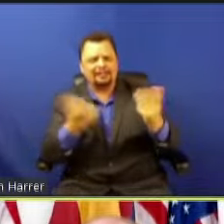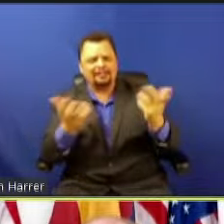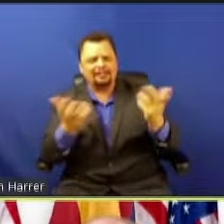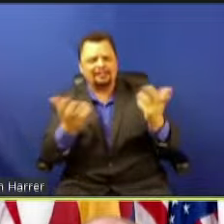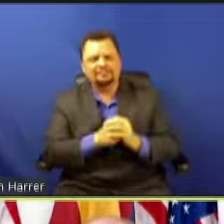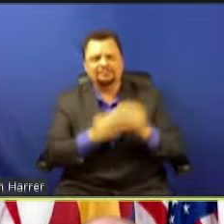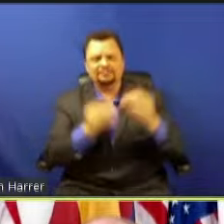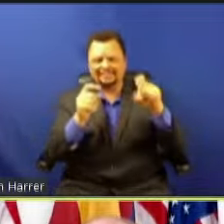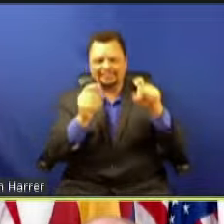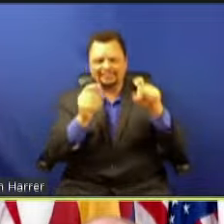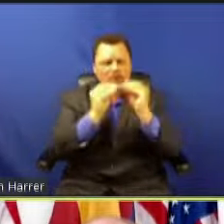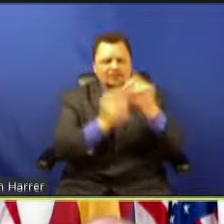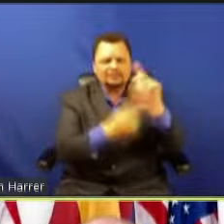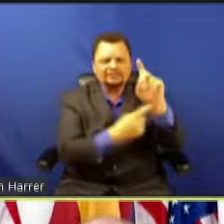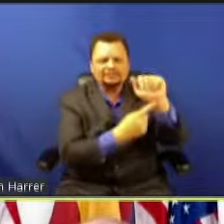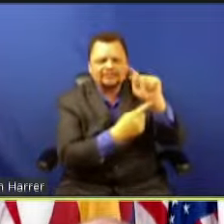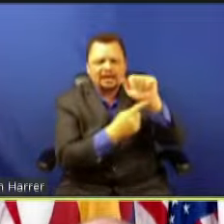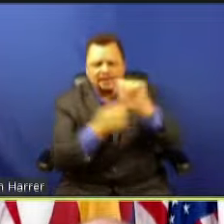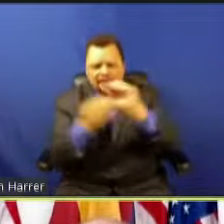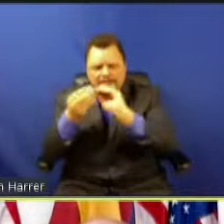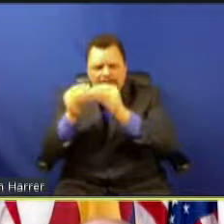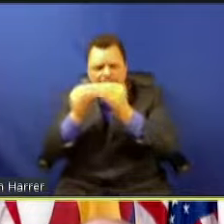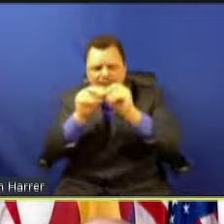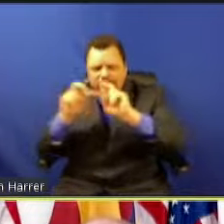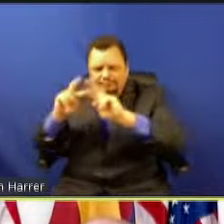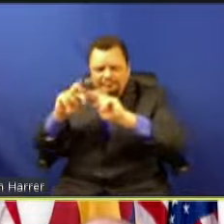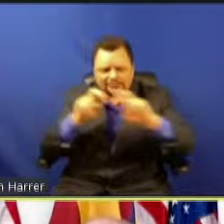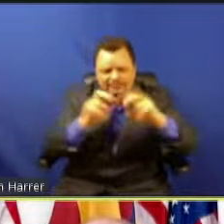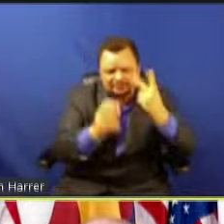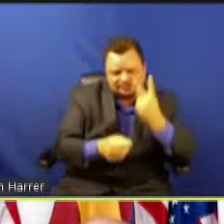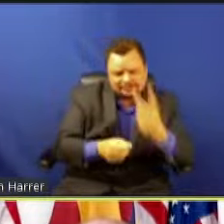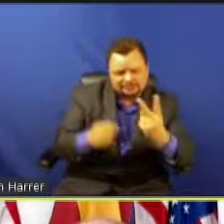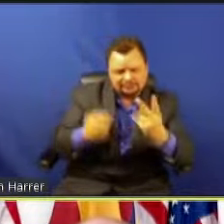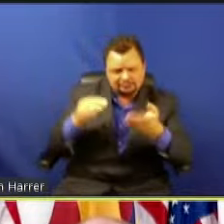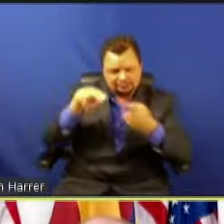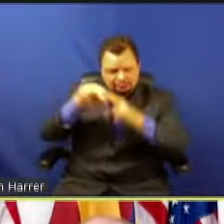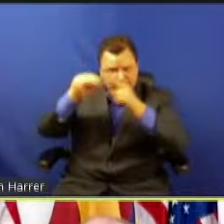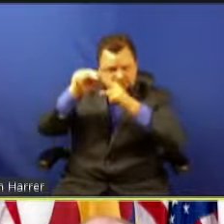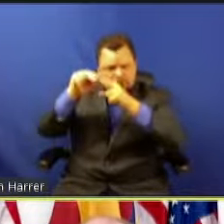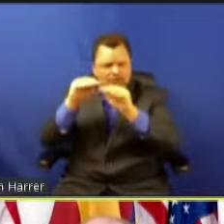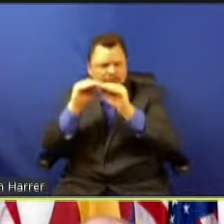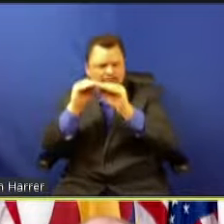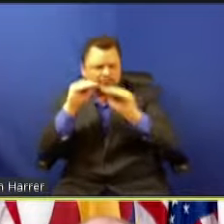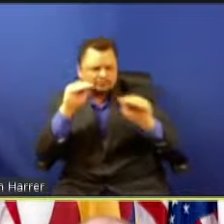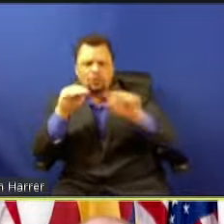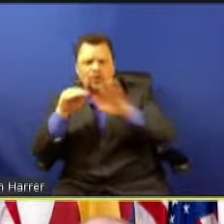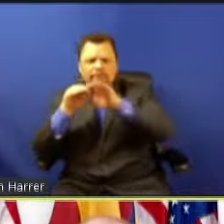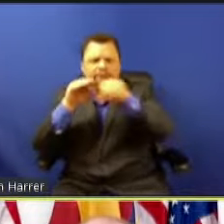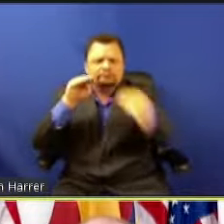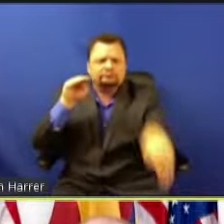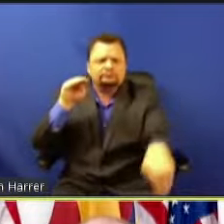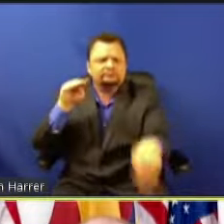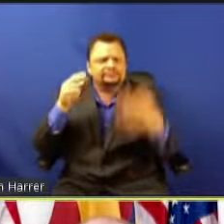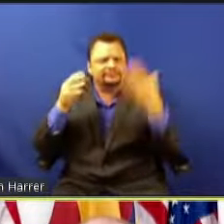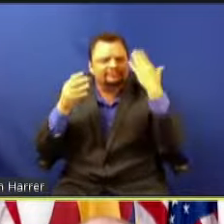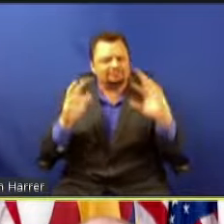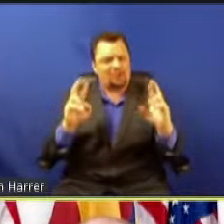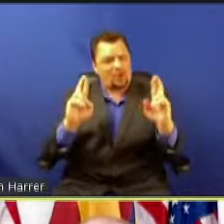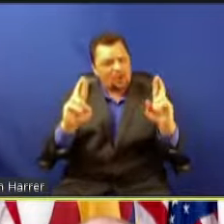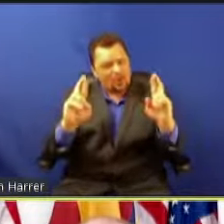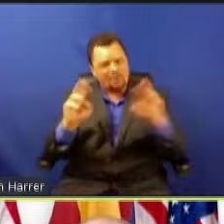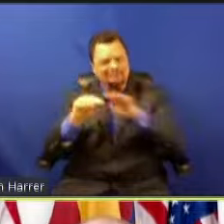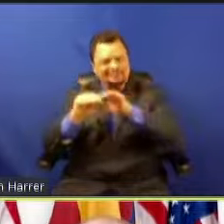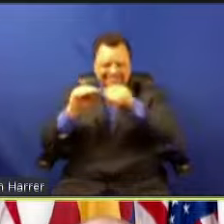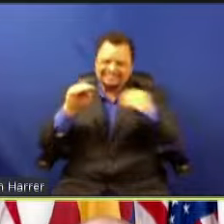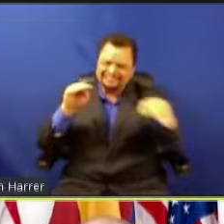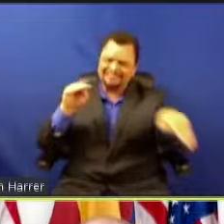increase? Is it stable? Or is it a slight decrease? We certainly hope it's a decrease, but if hopes were nickels, we'd